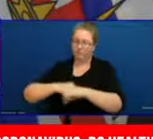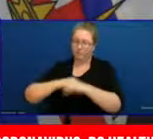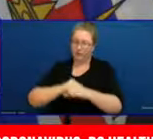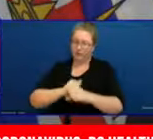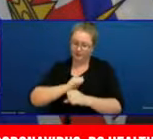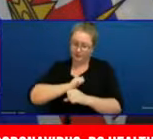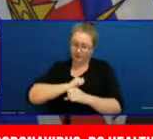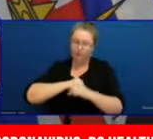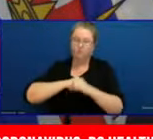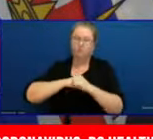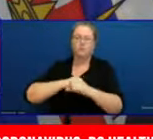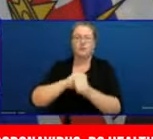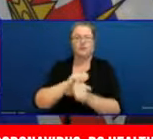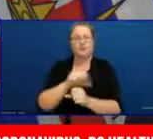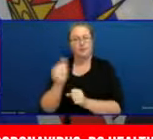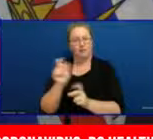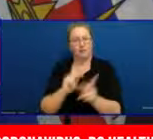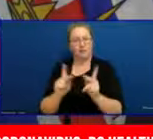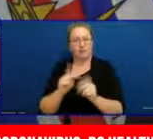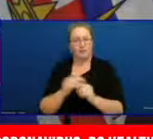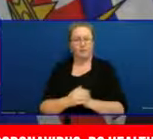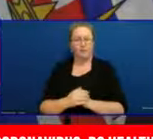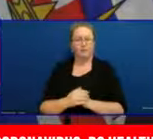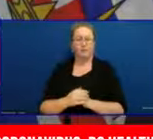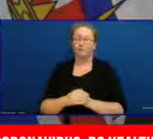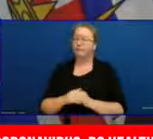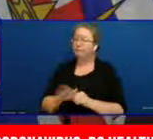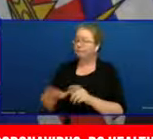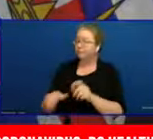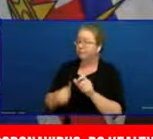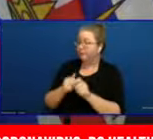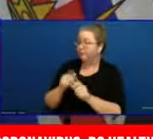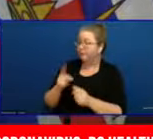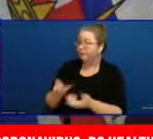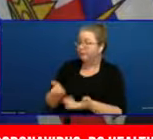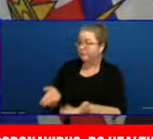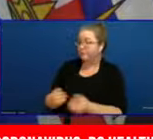it protects others around you. Do you have a follow-up?